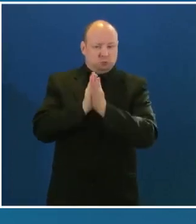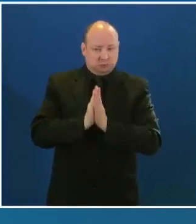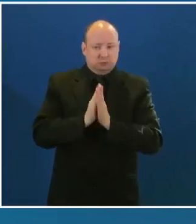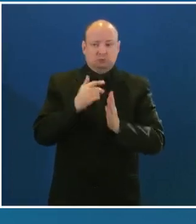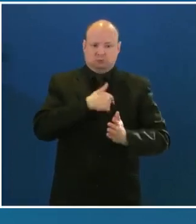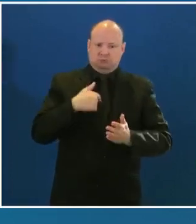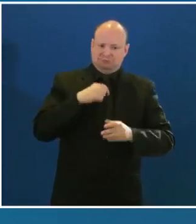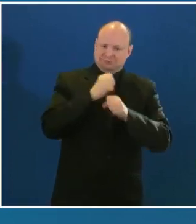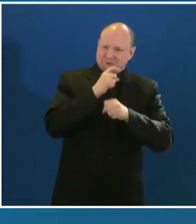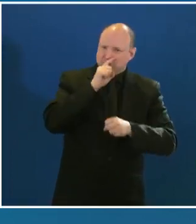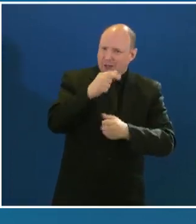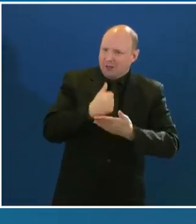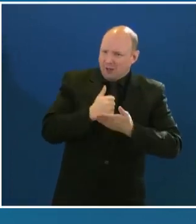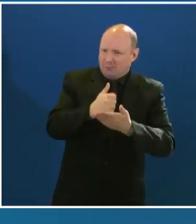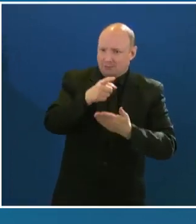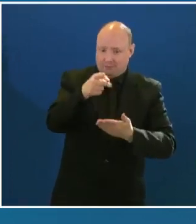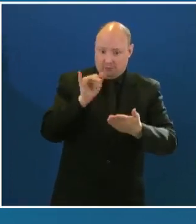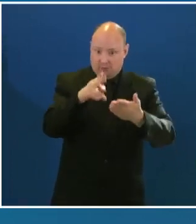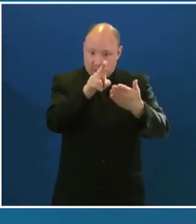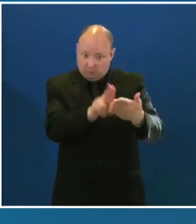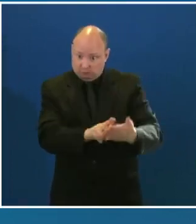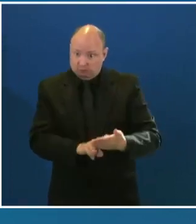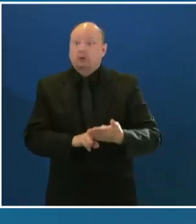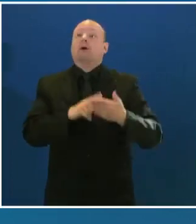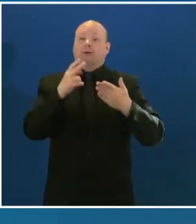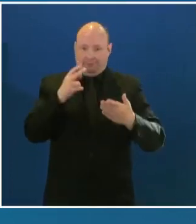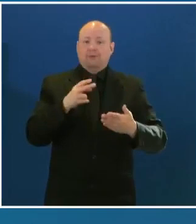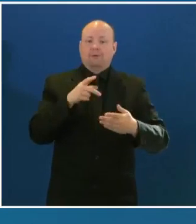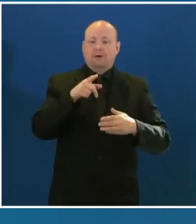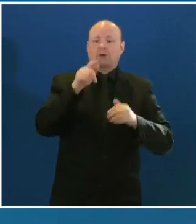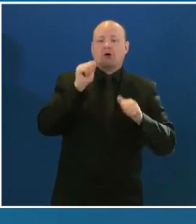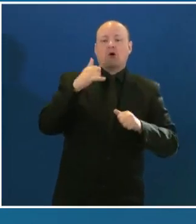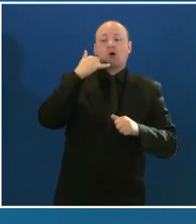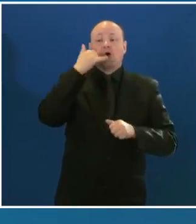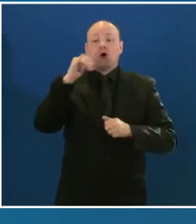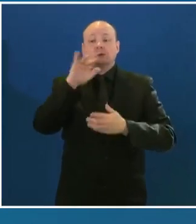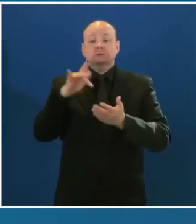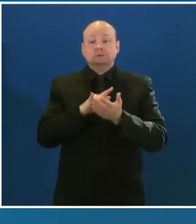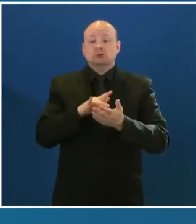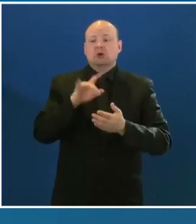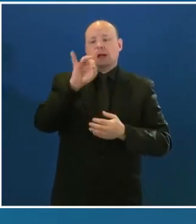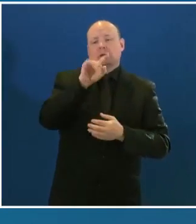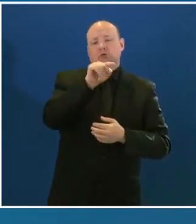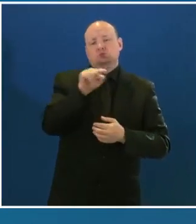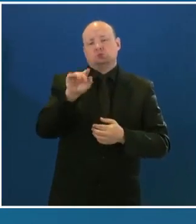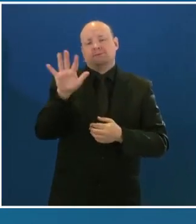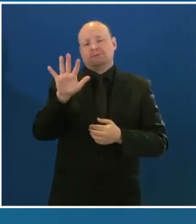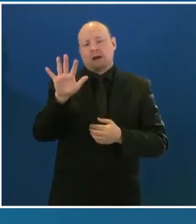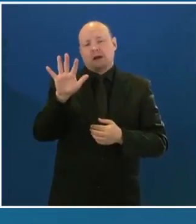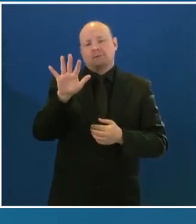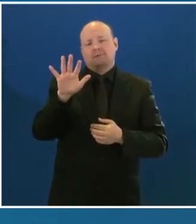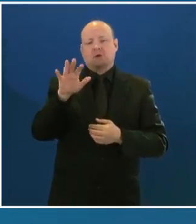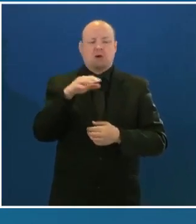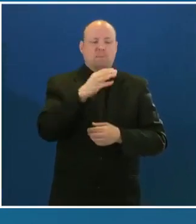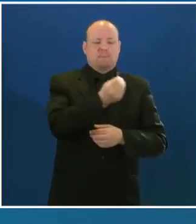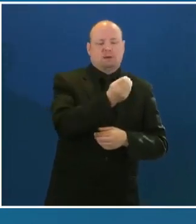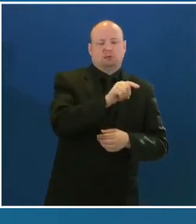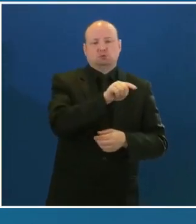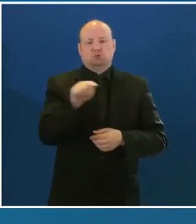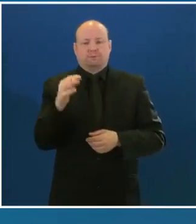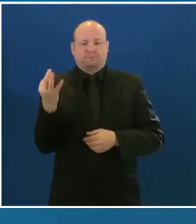The call center is open from 8 to 5, Monday through Friday, and the number is